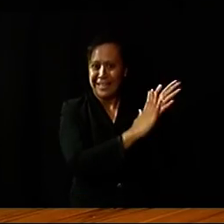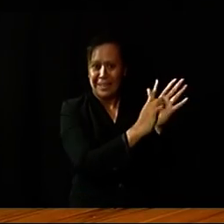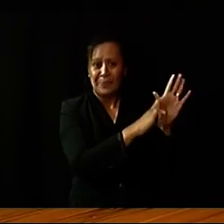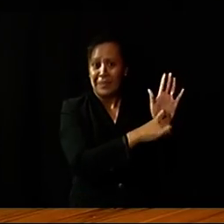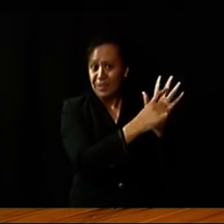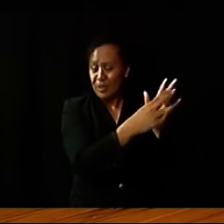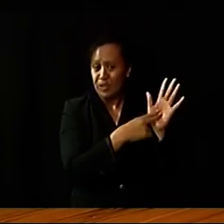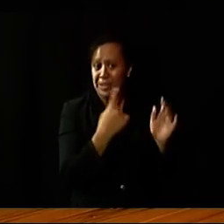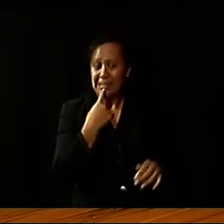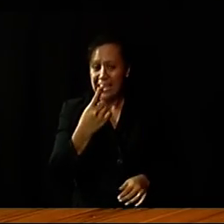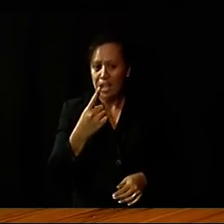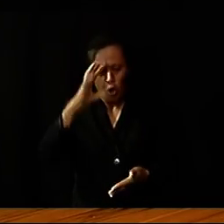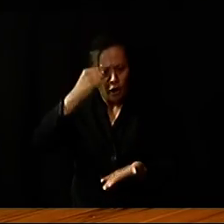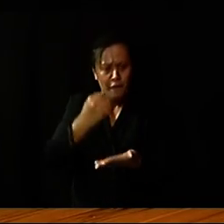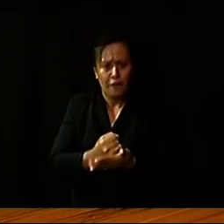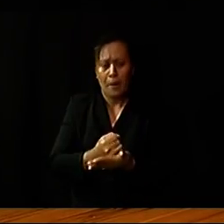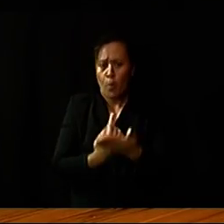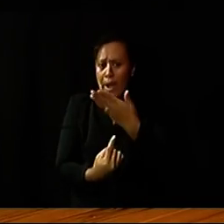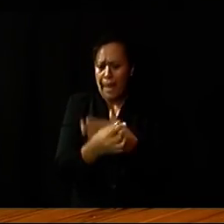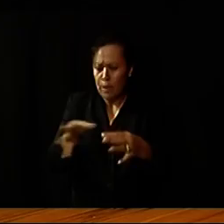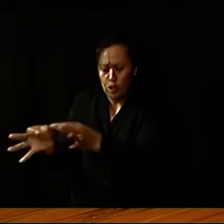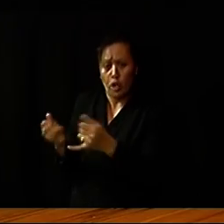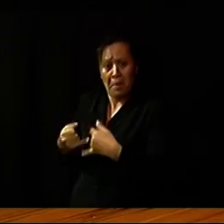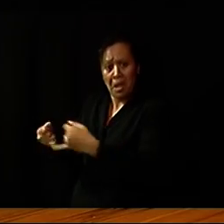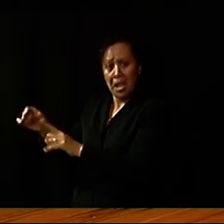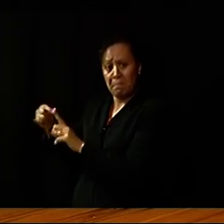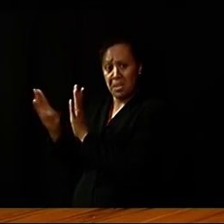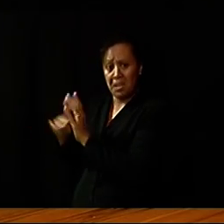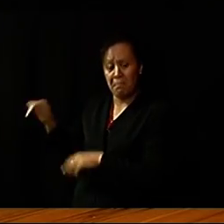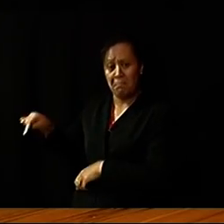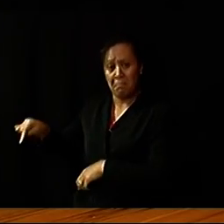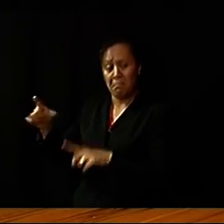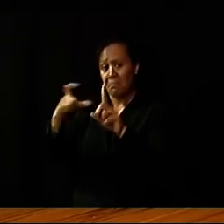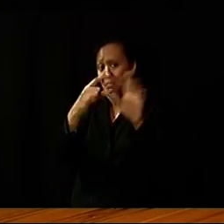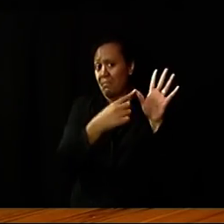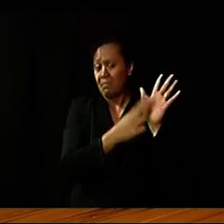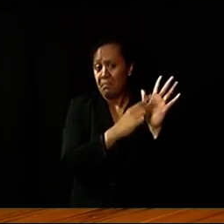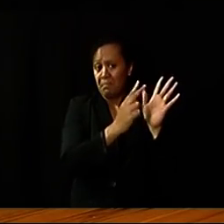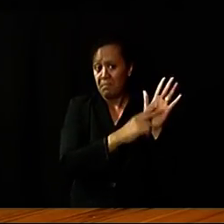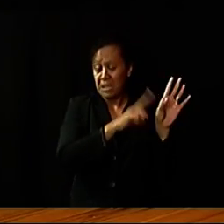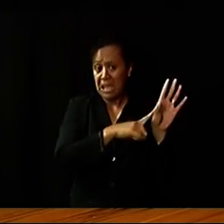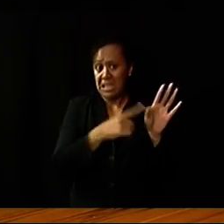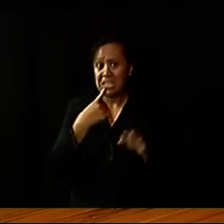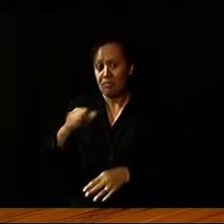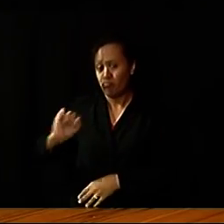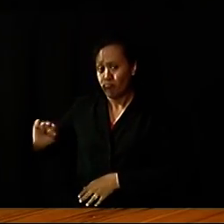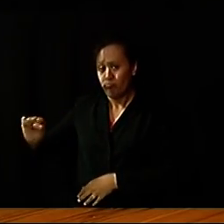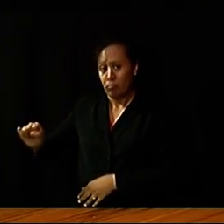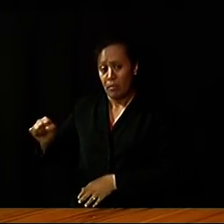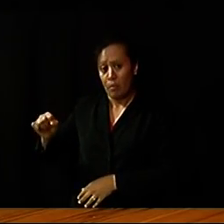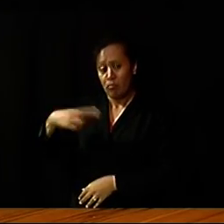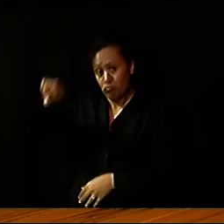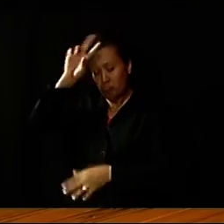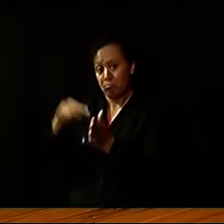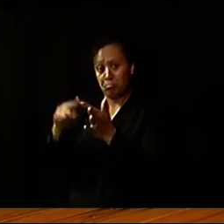Secretary for Information, Sharon Smith-Jones, after it was confirmed that the Solomon Islands Prime Minister, Danny Phillips, said they will